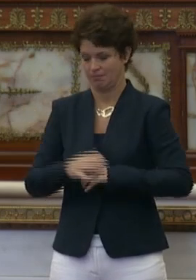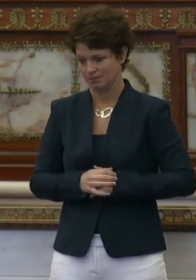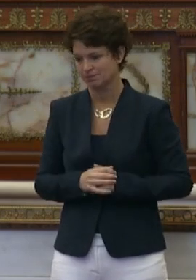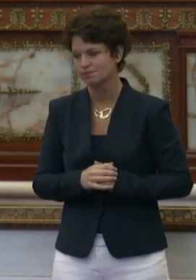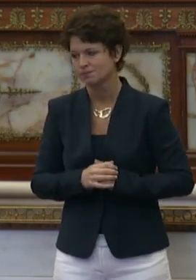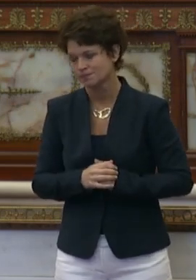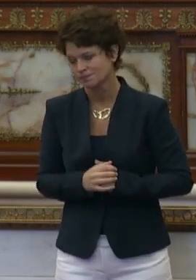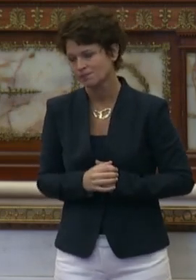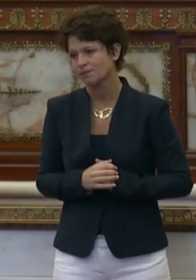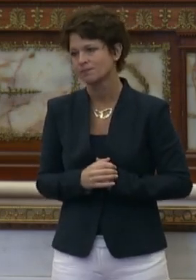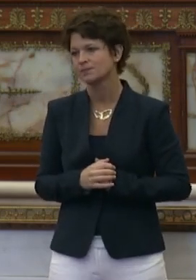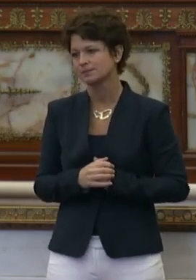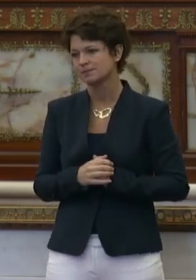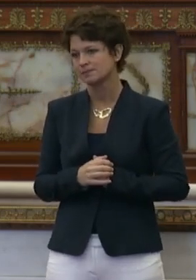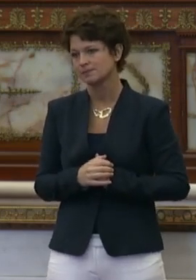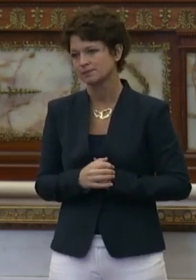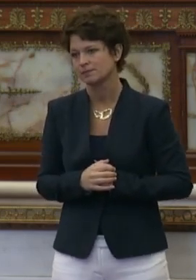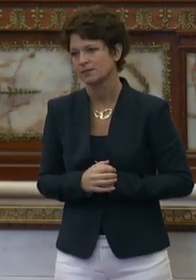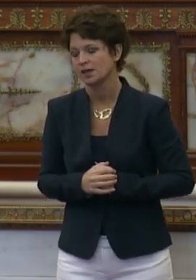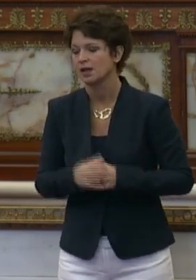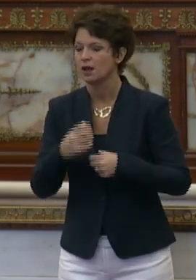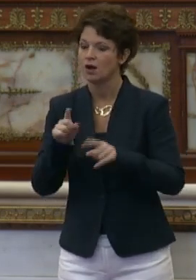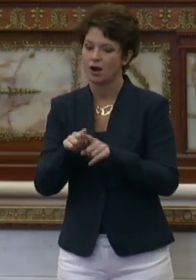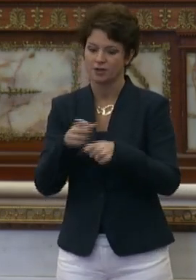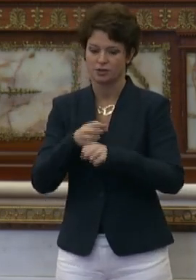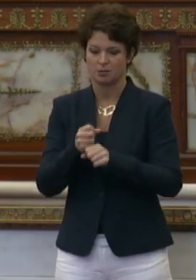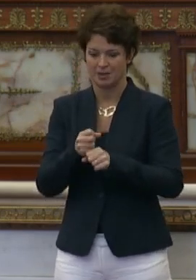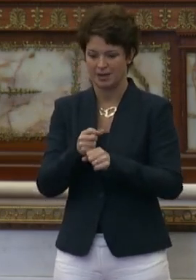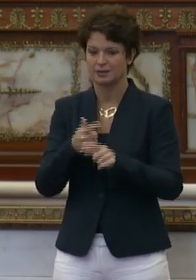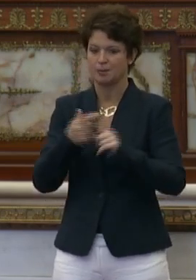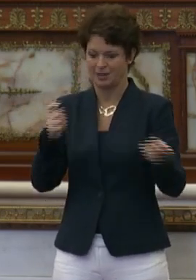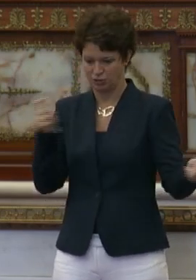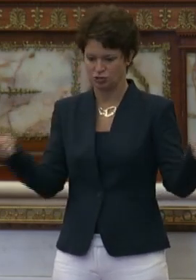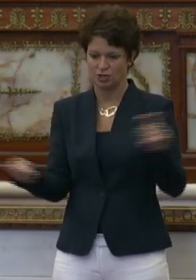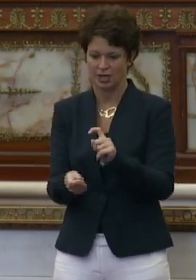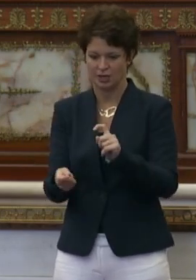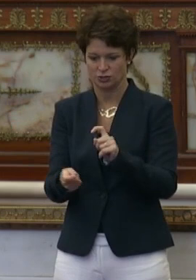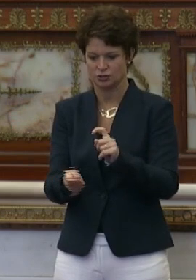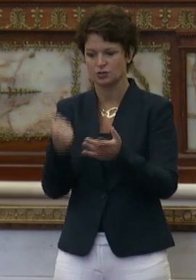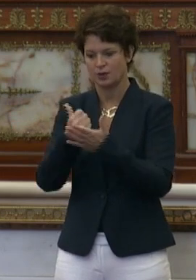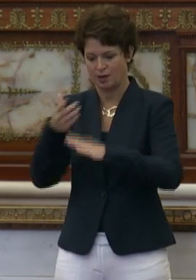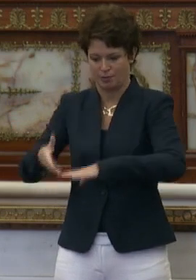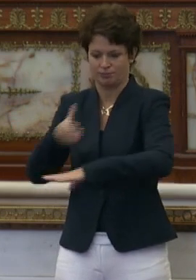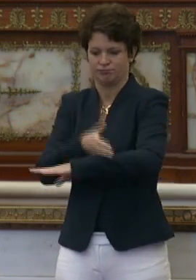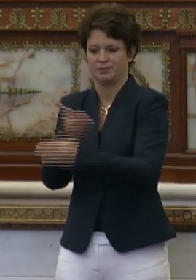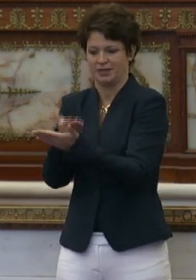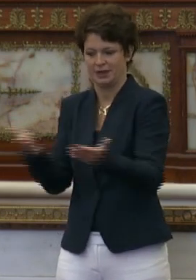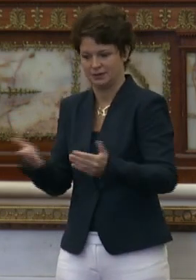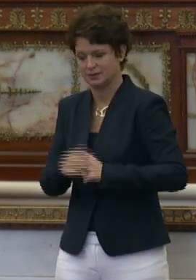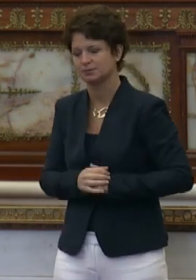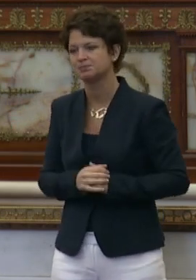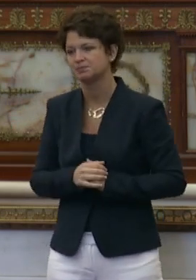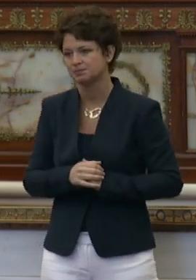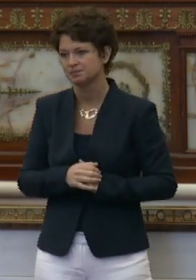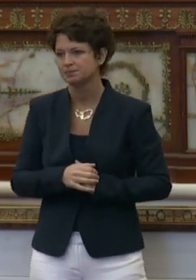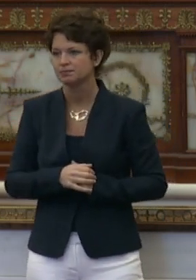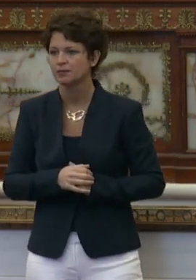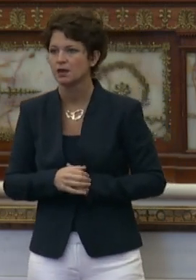seismic. And it created that sea change in the right direction. But I want to also point